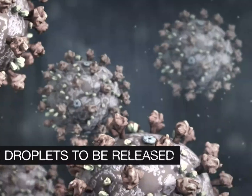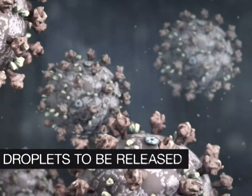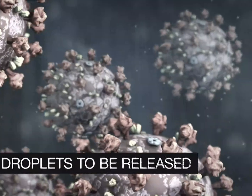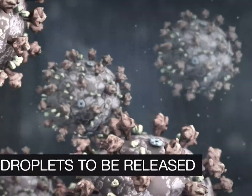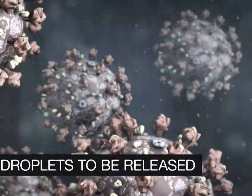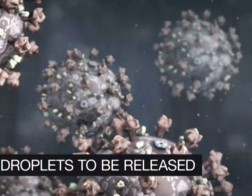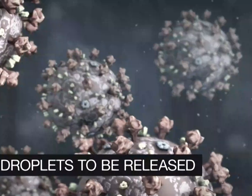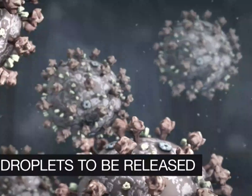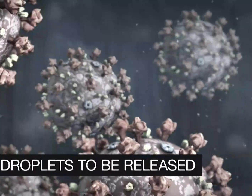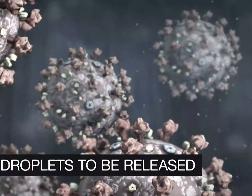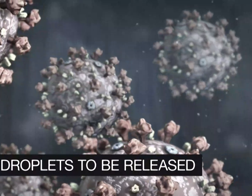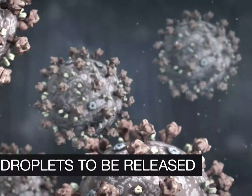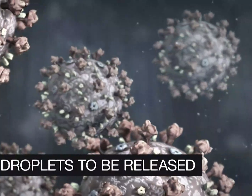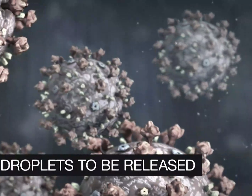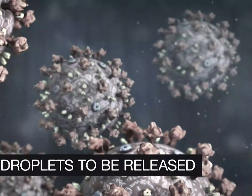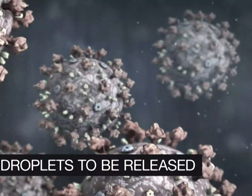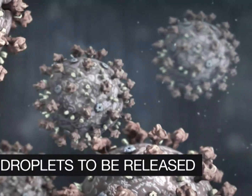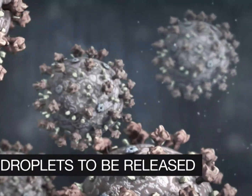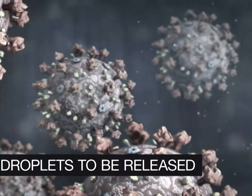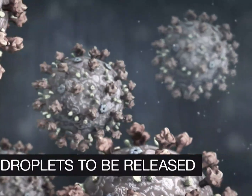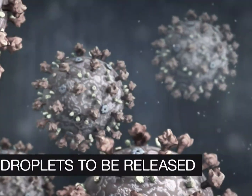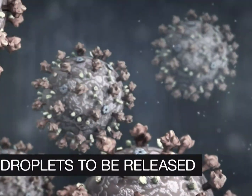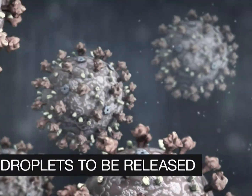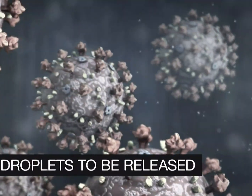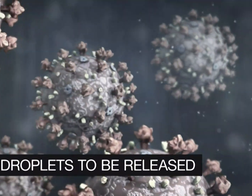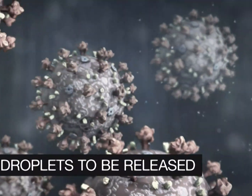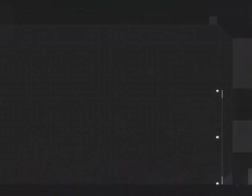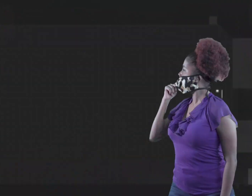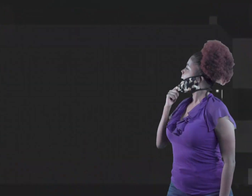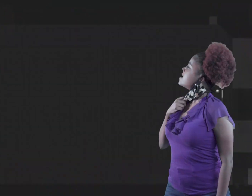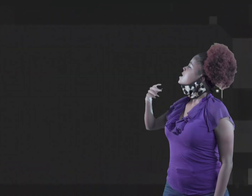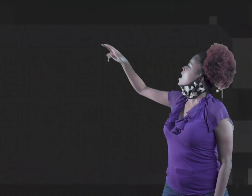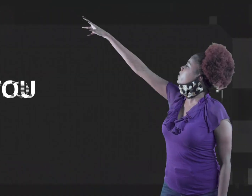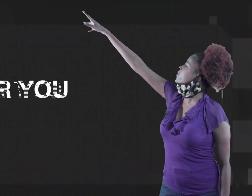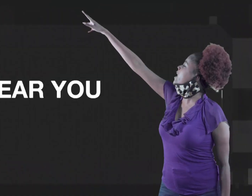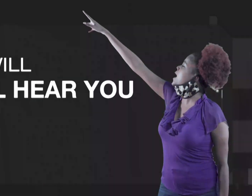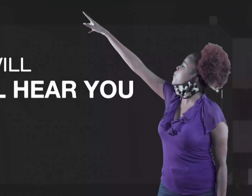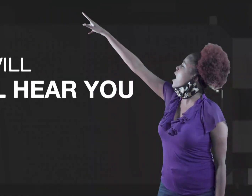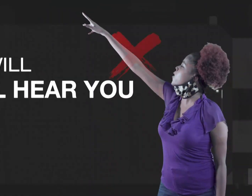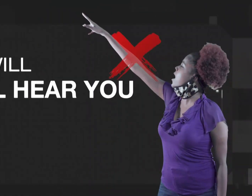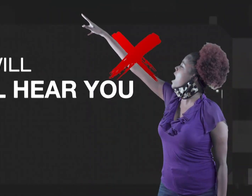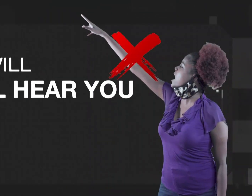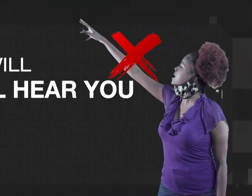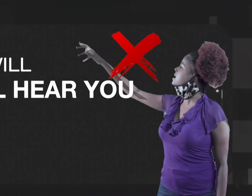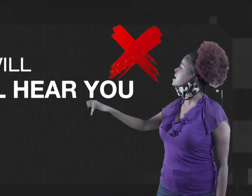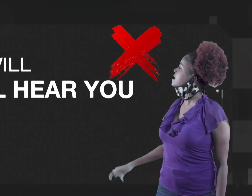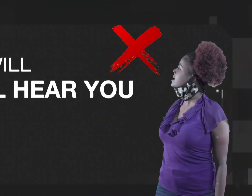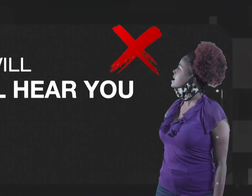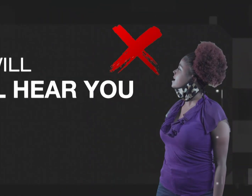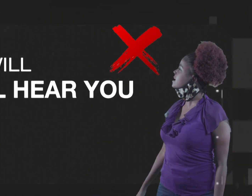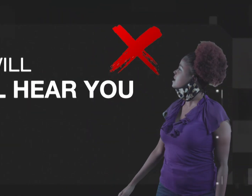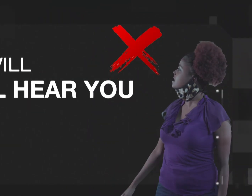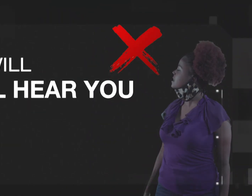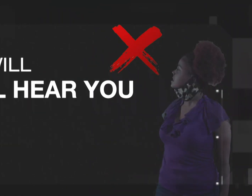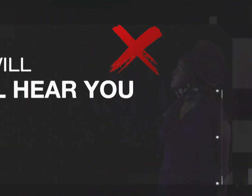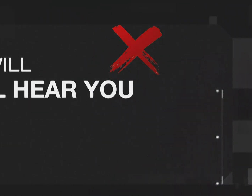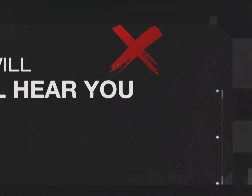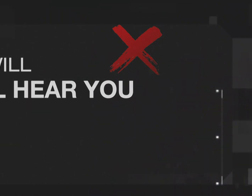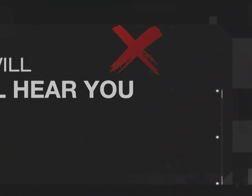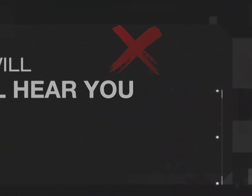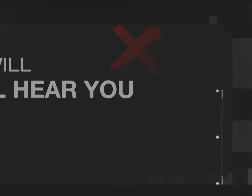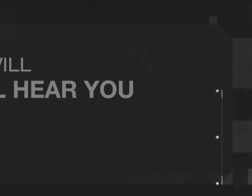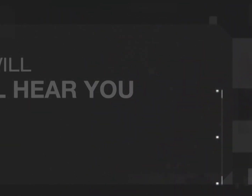actually causes more droplets to be released into the atmosphere. Trust me, if you have on a mask, we will still hear